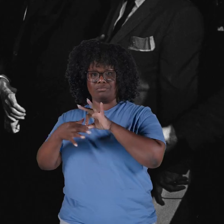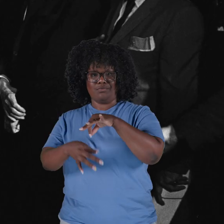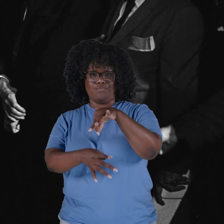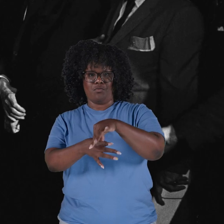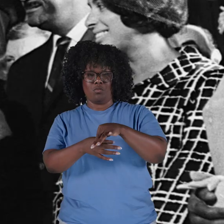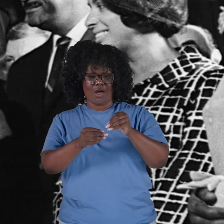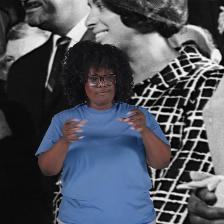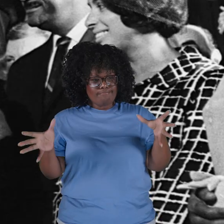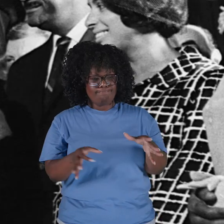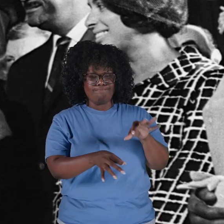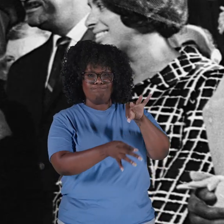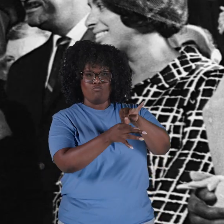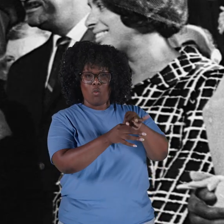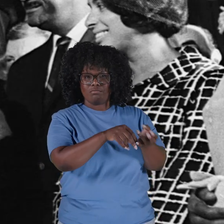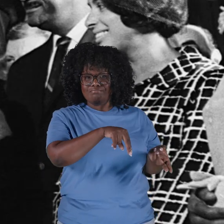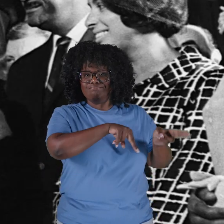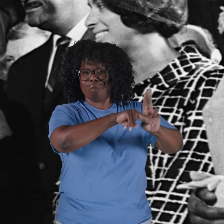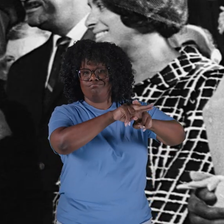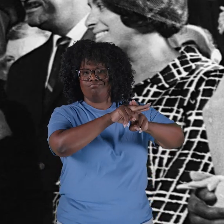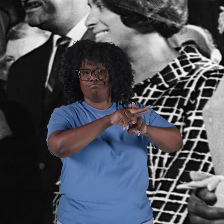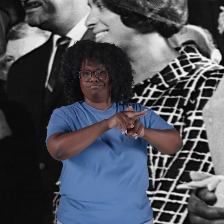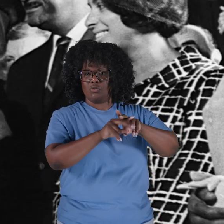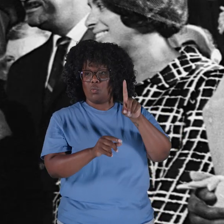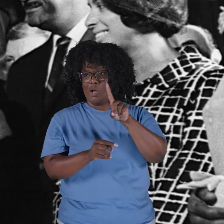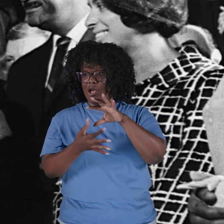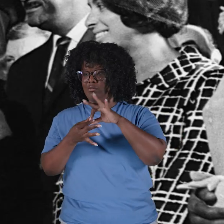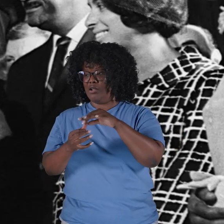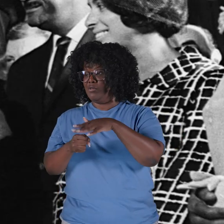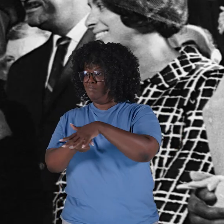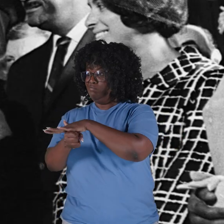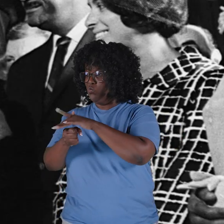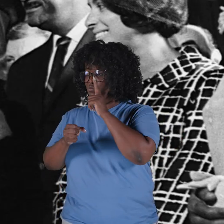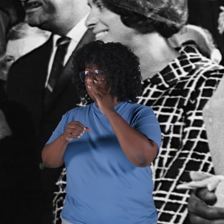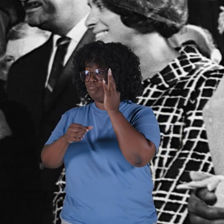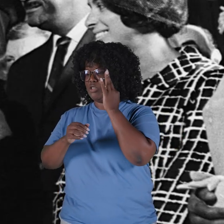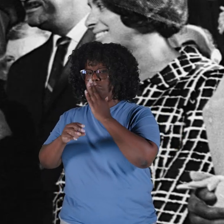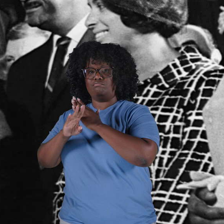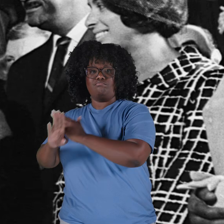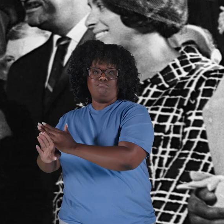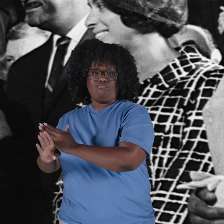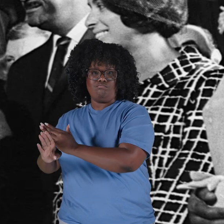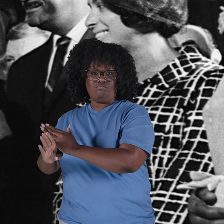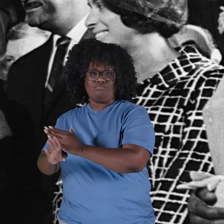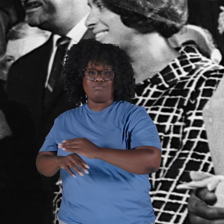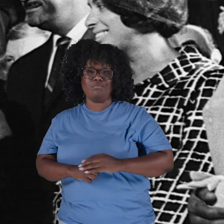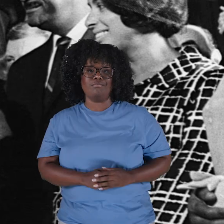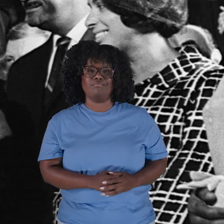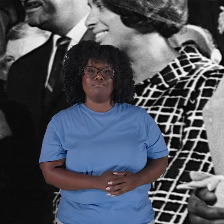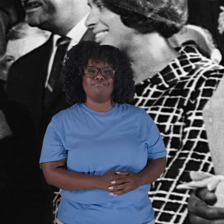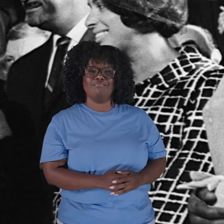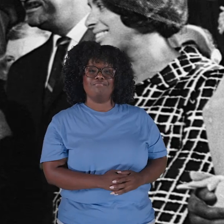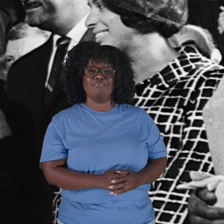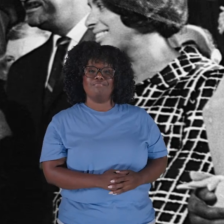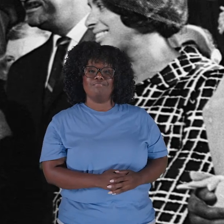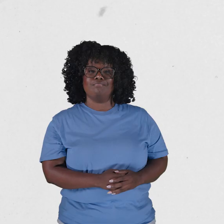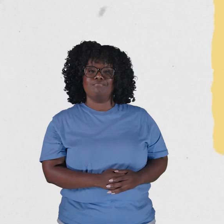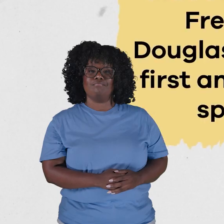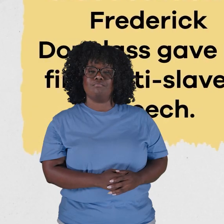in voting and increase the number of voters in areas historically known for racial